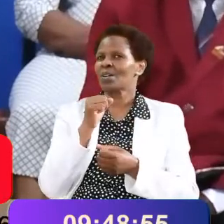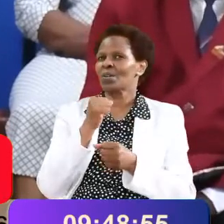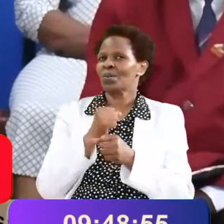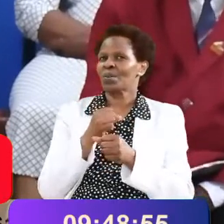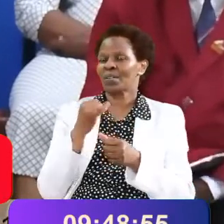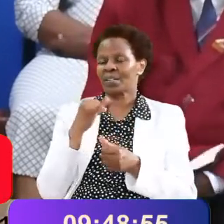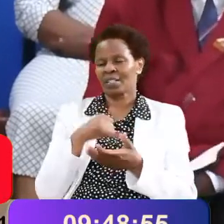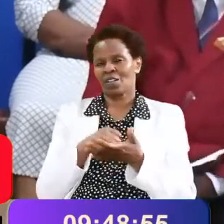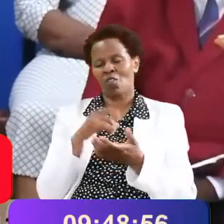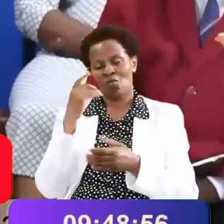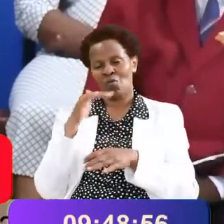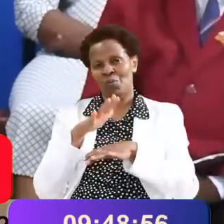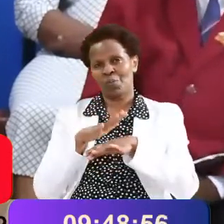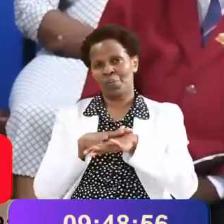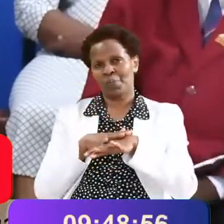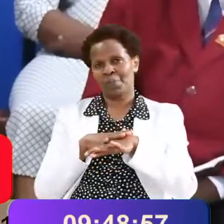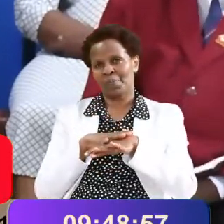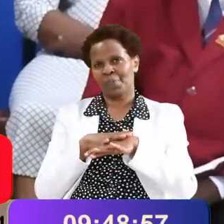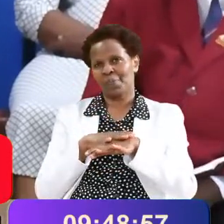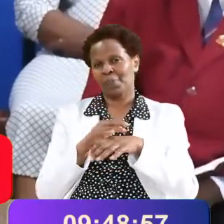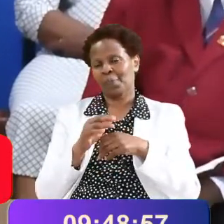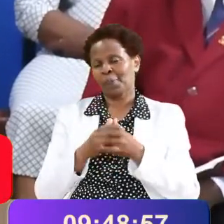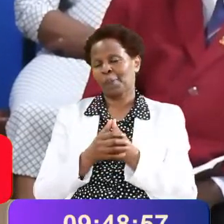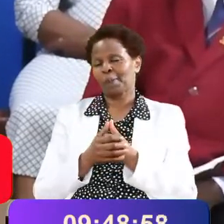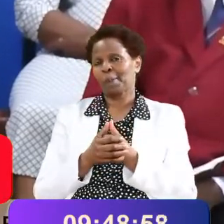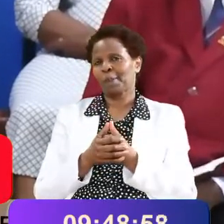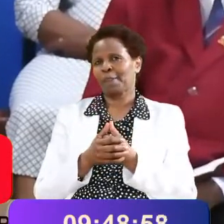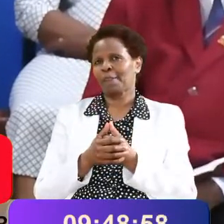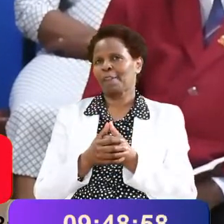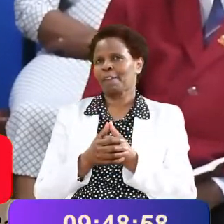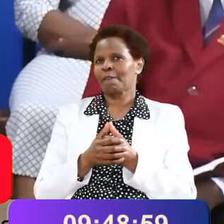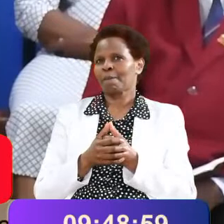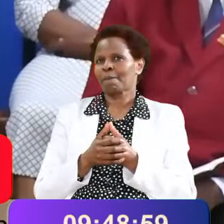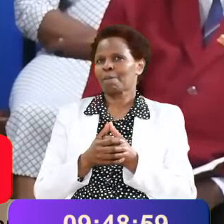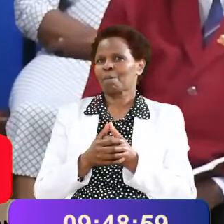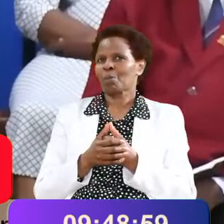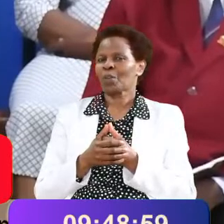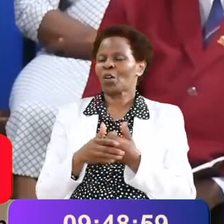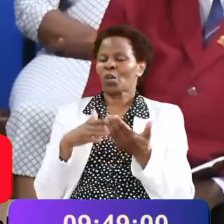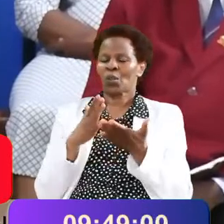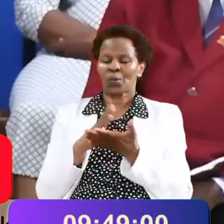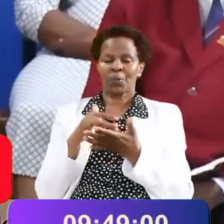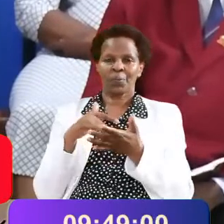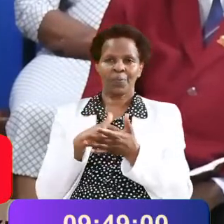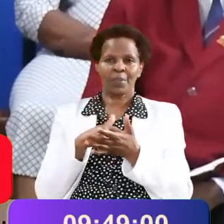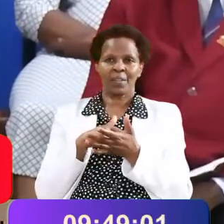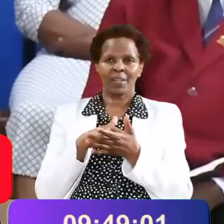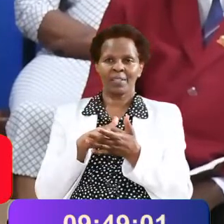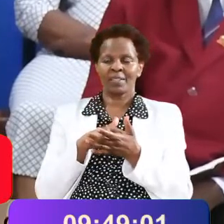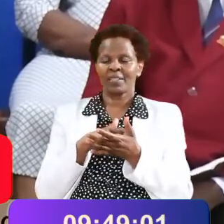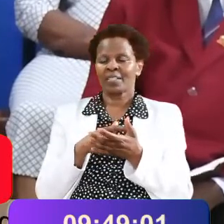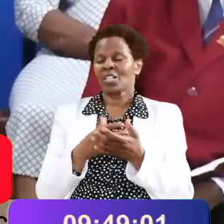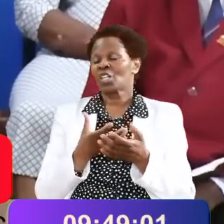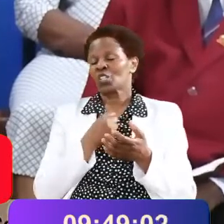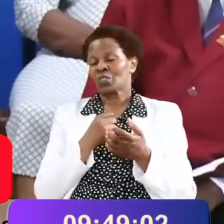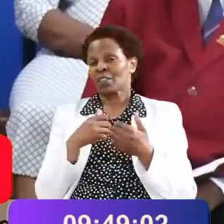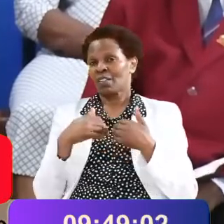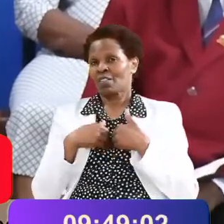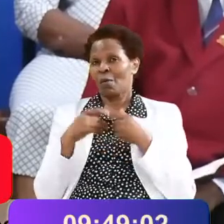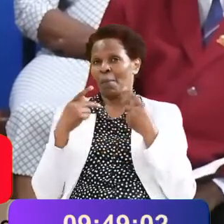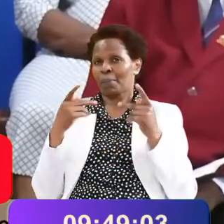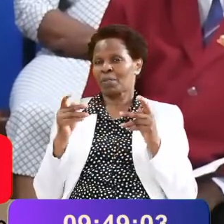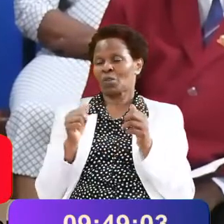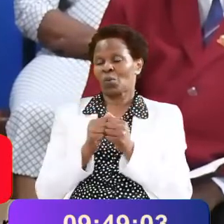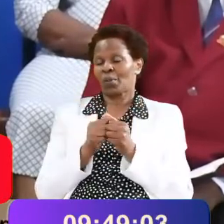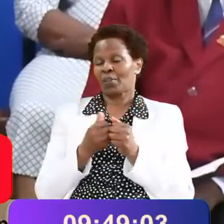good. So he was a minister of reconciliation. And through that, we can see he had peace with his brothers. He had peace